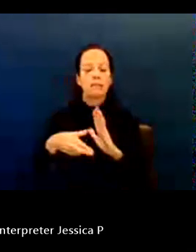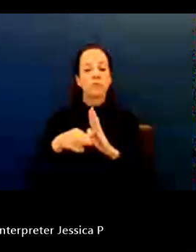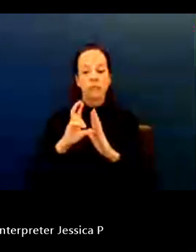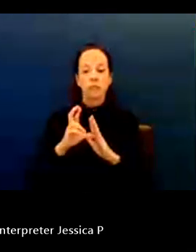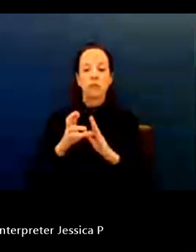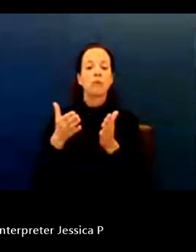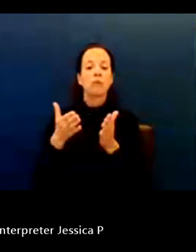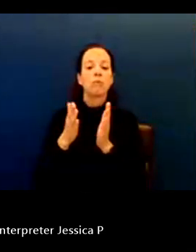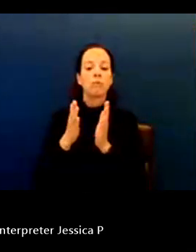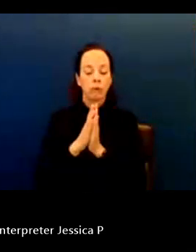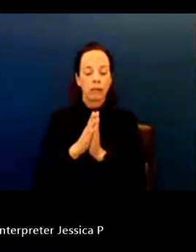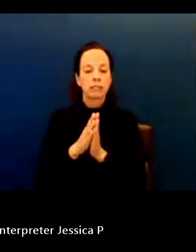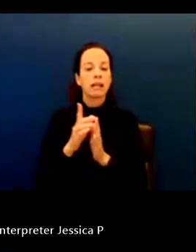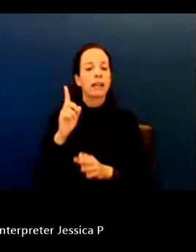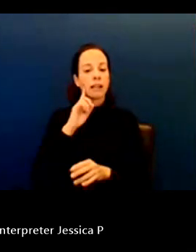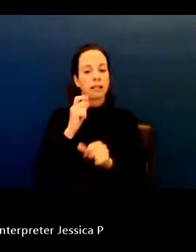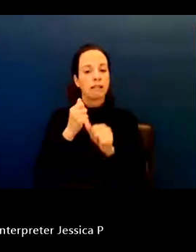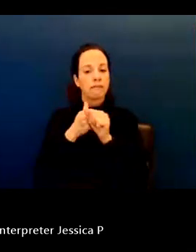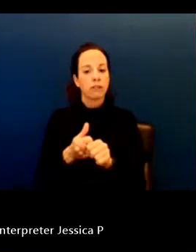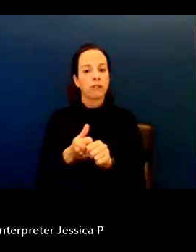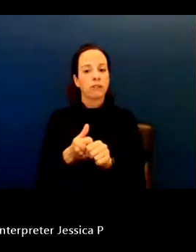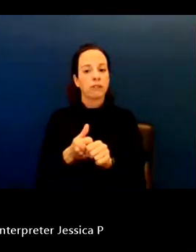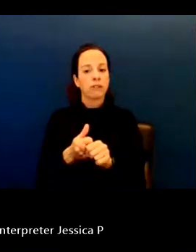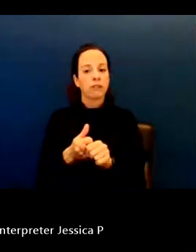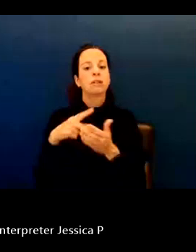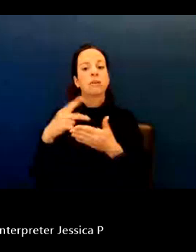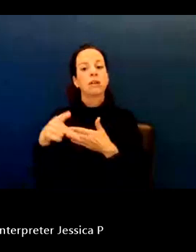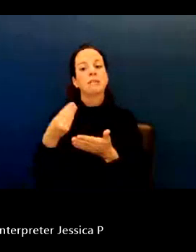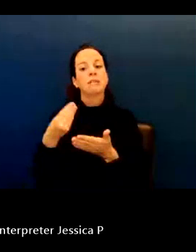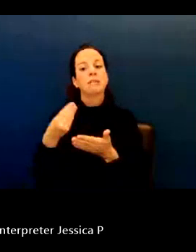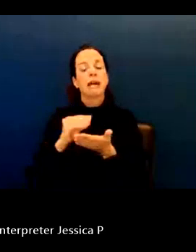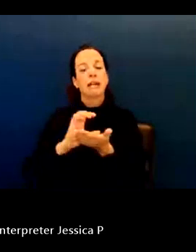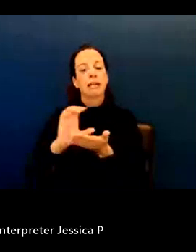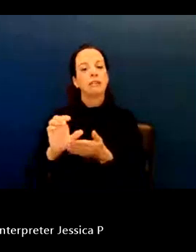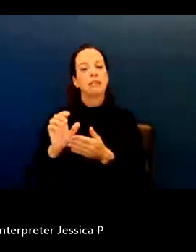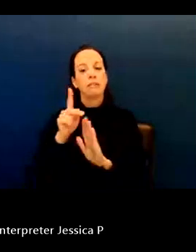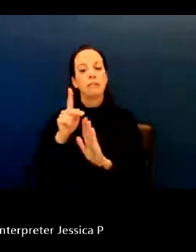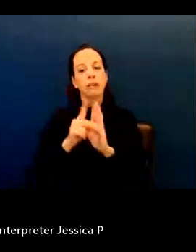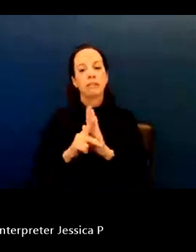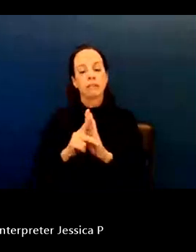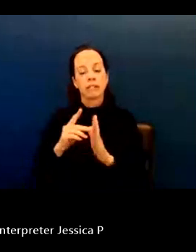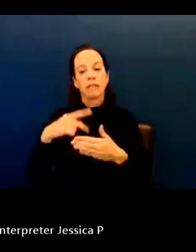it consistent with the program's allocation policy and program update.